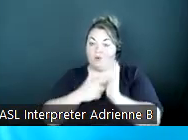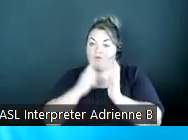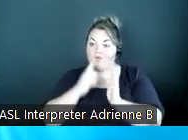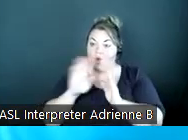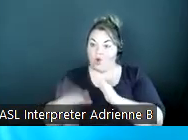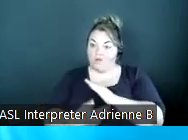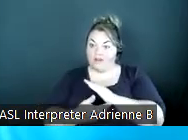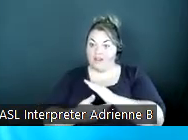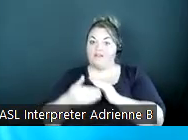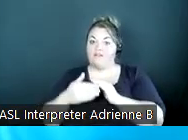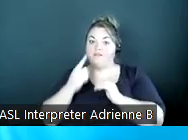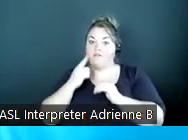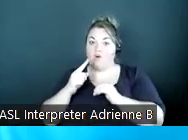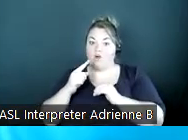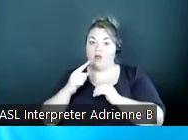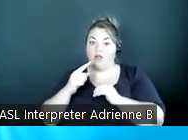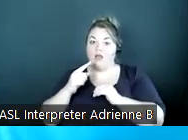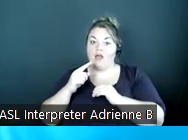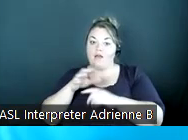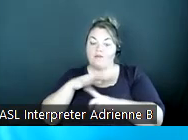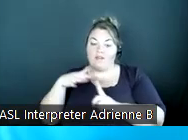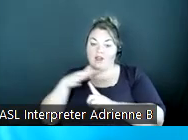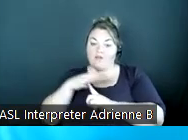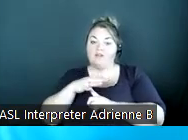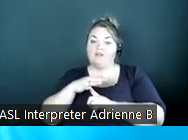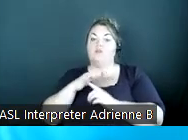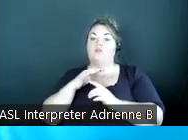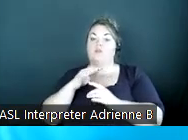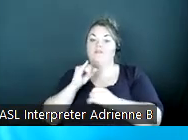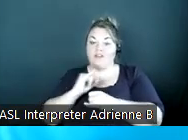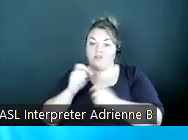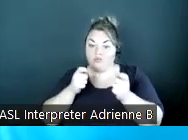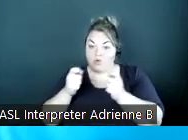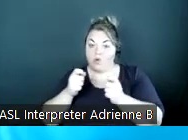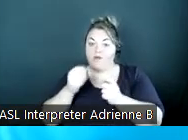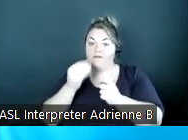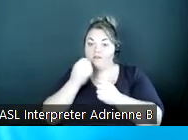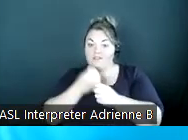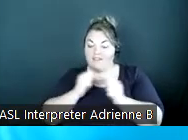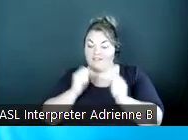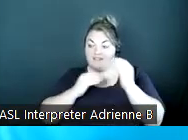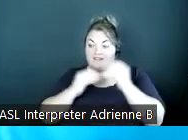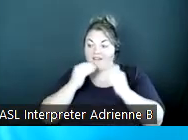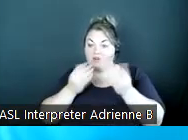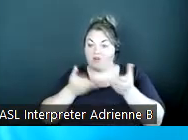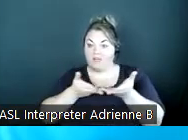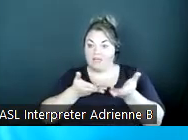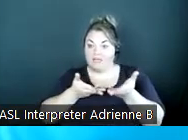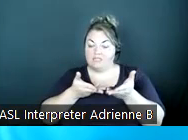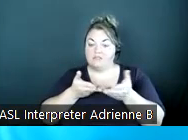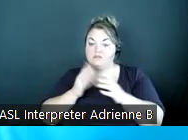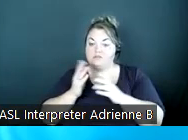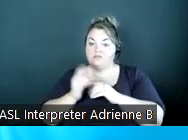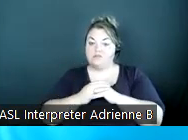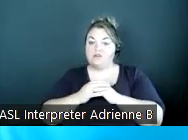environmental safety, infection control, food safety, and dietary services. This is not something that lives in our current rule volume, and we do need